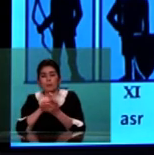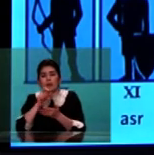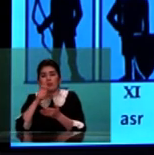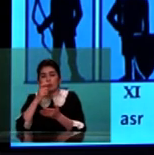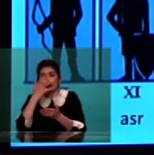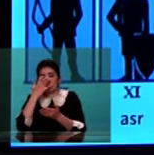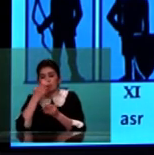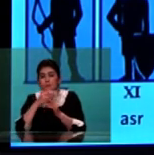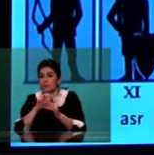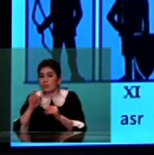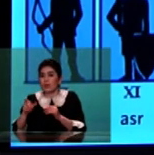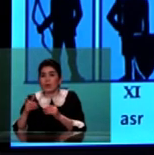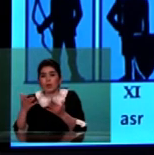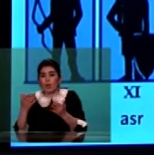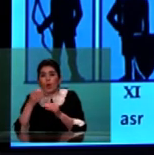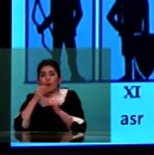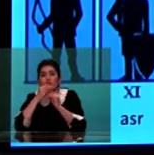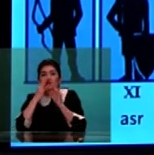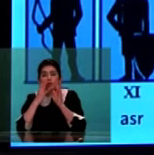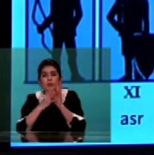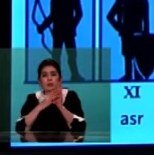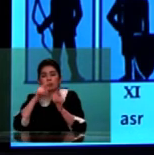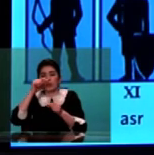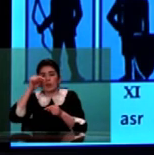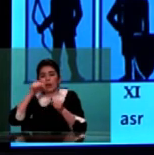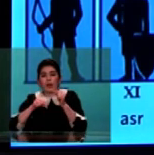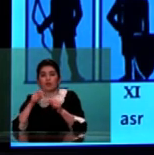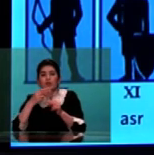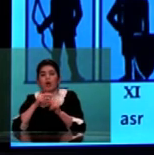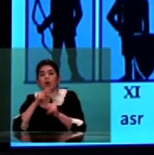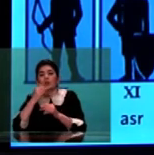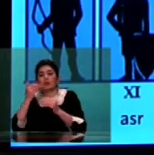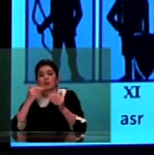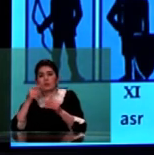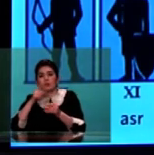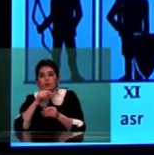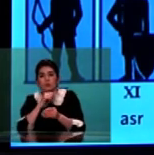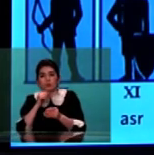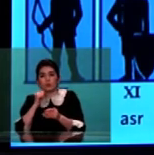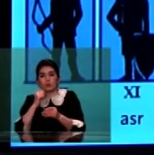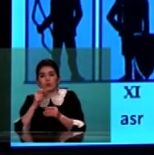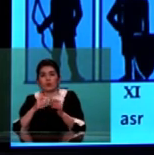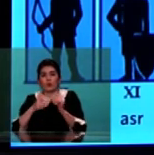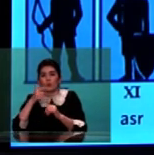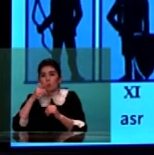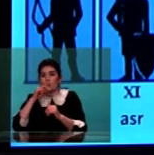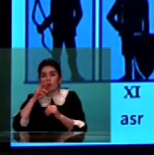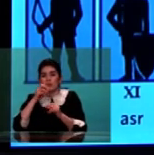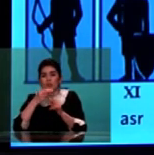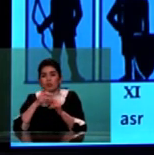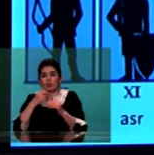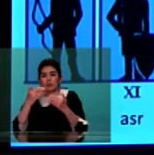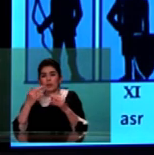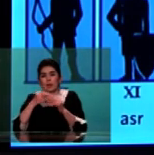masshtabda berilmagan. Shuning uchun siz 19-asrga tushib qolsangiz, ularni oldida siz o'zingizni Gulliverdek his qilmaysiz yoki